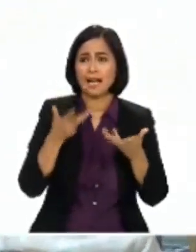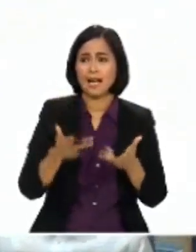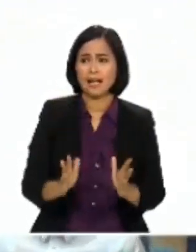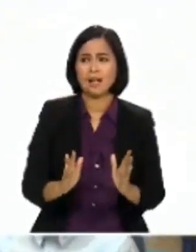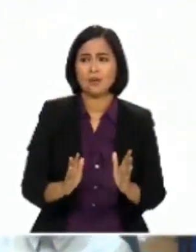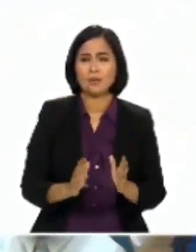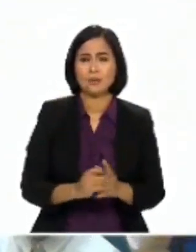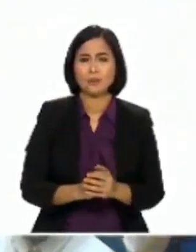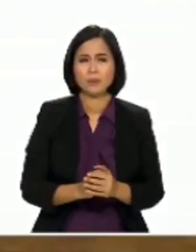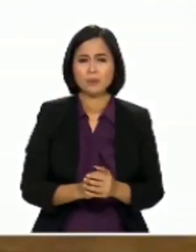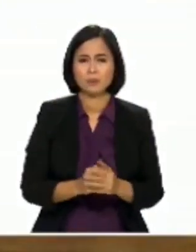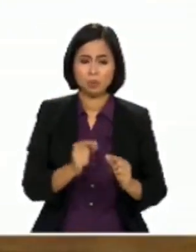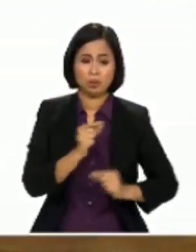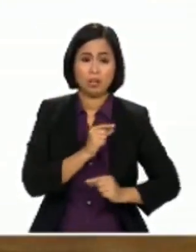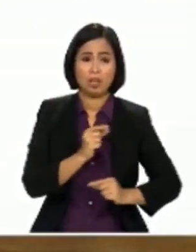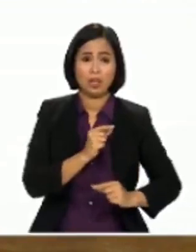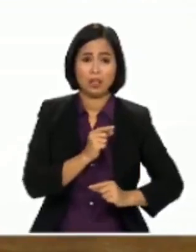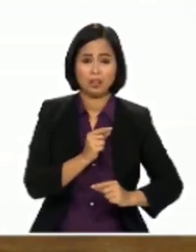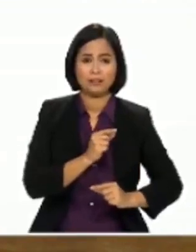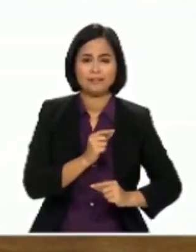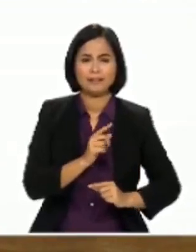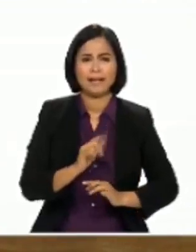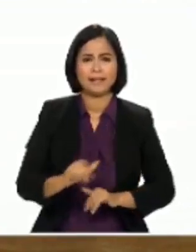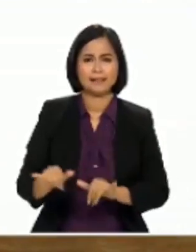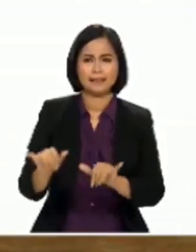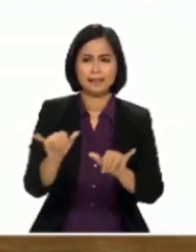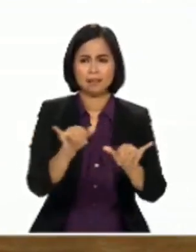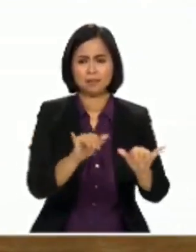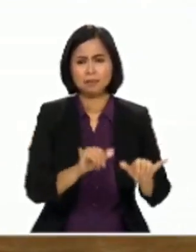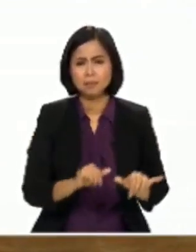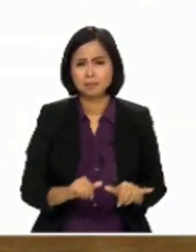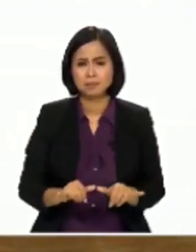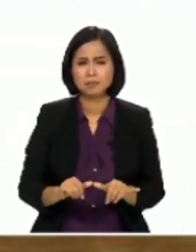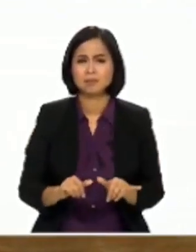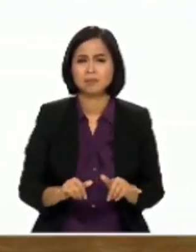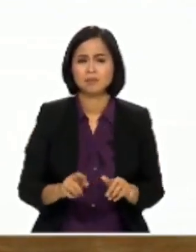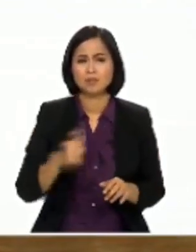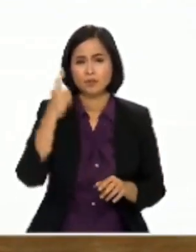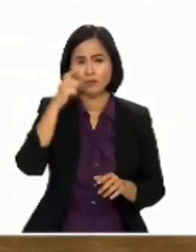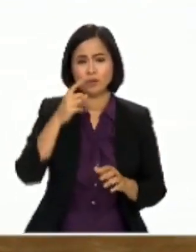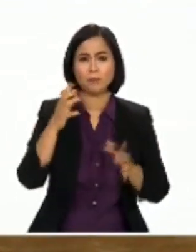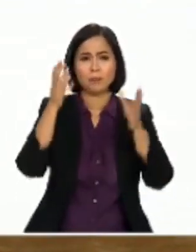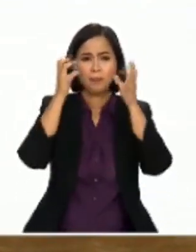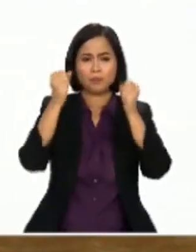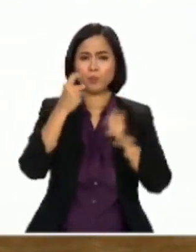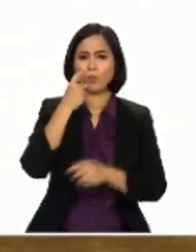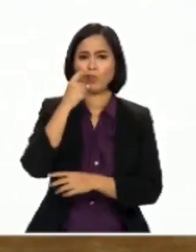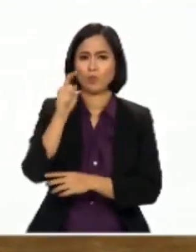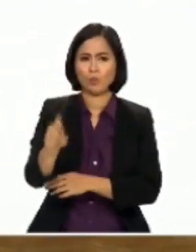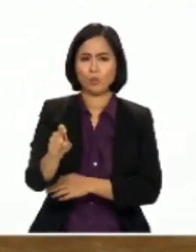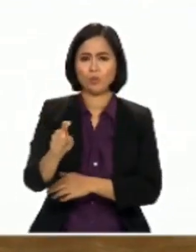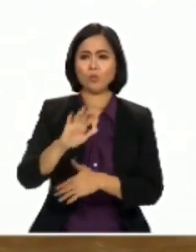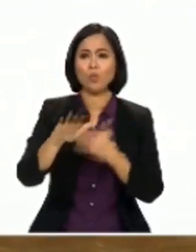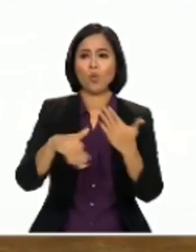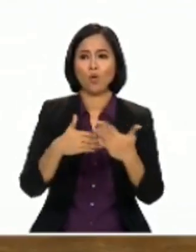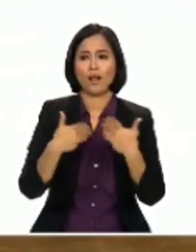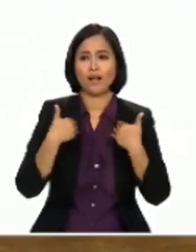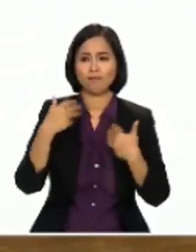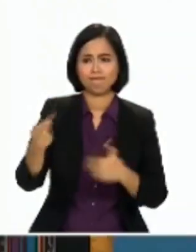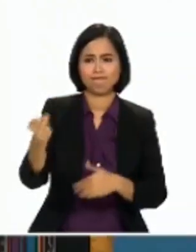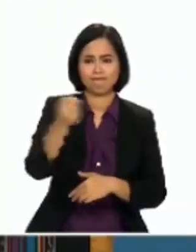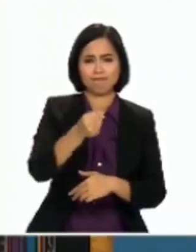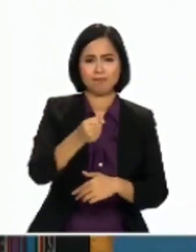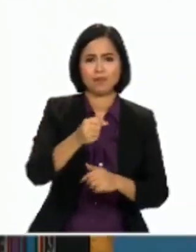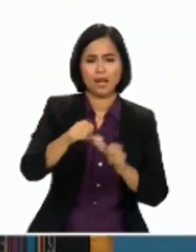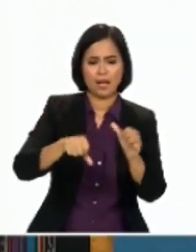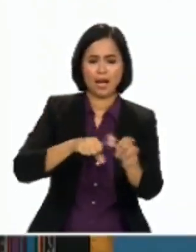yan. Lahat sila dadaan yan sa presidential command. All of them will be assigned. Mag-iikot